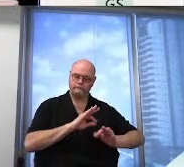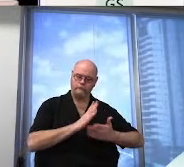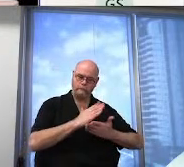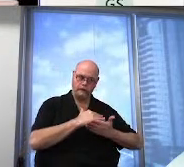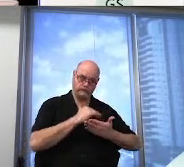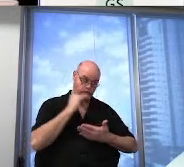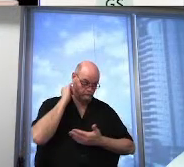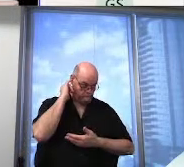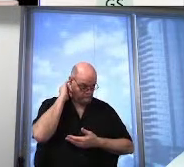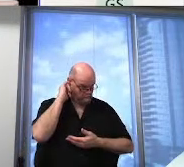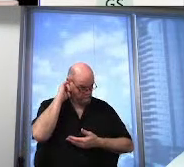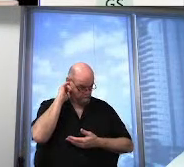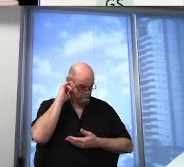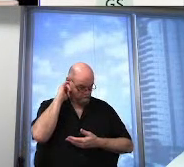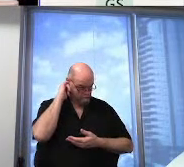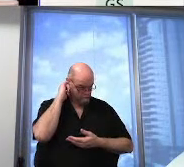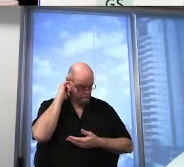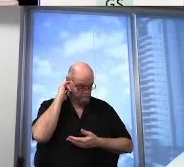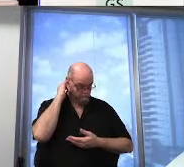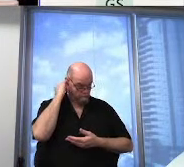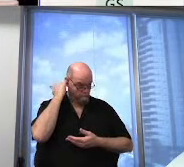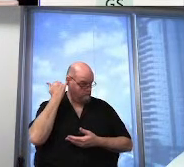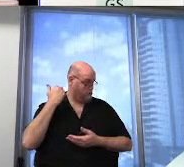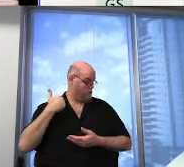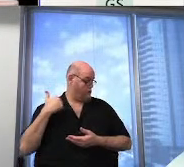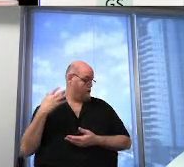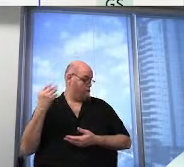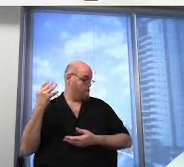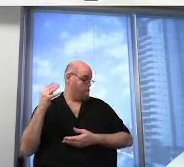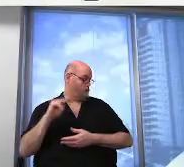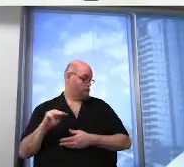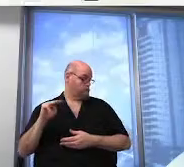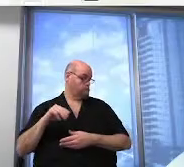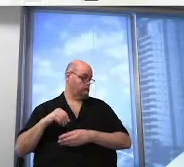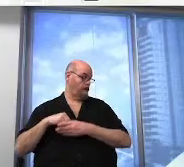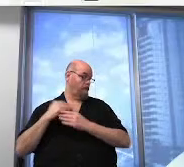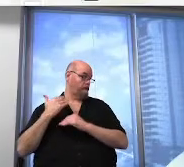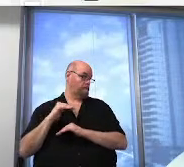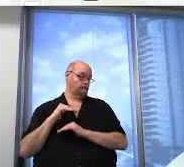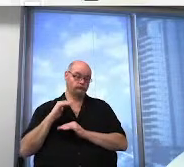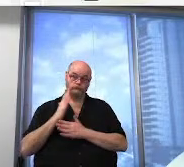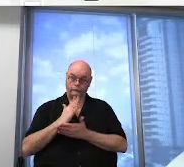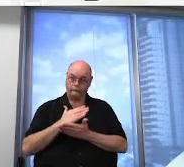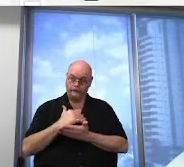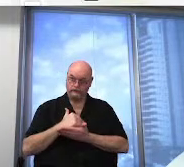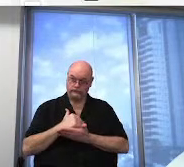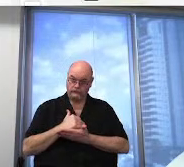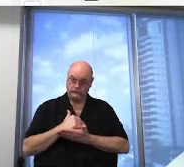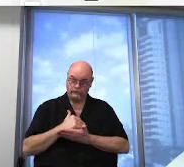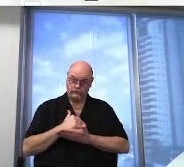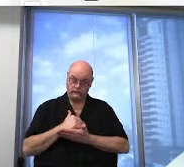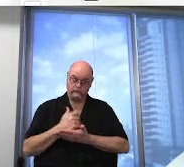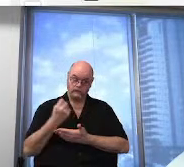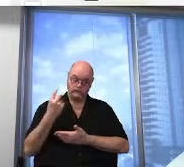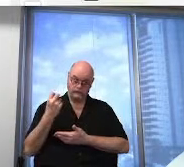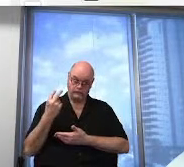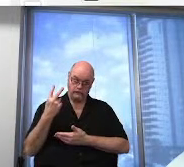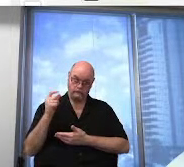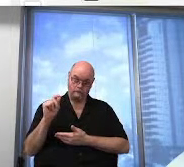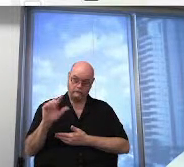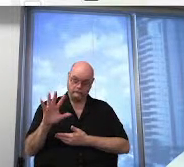Which is the 14 million. And the constrained budget is